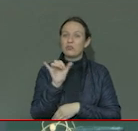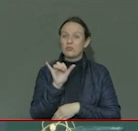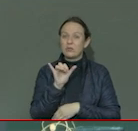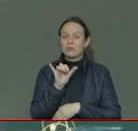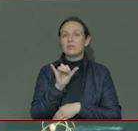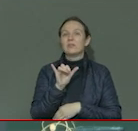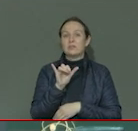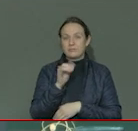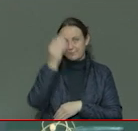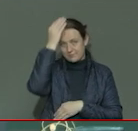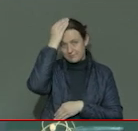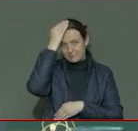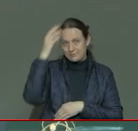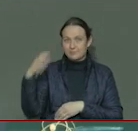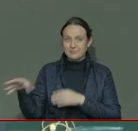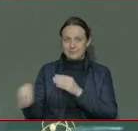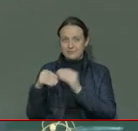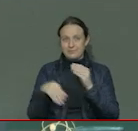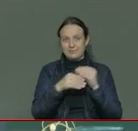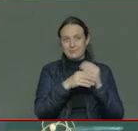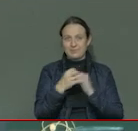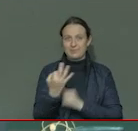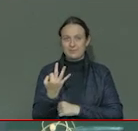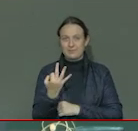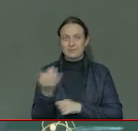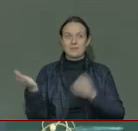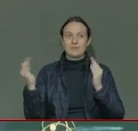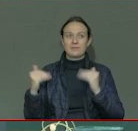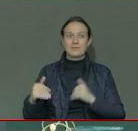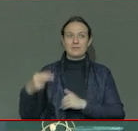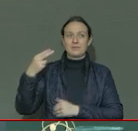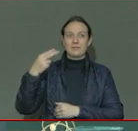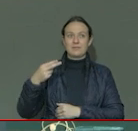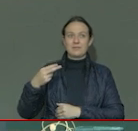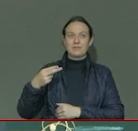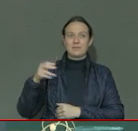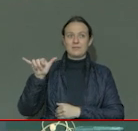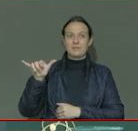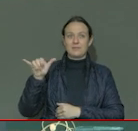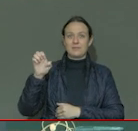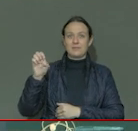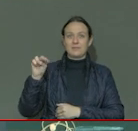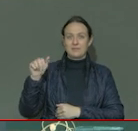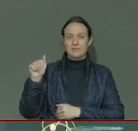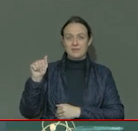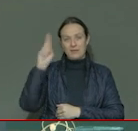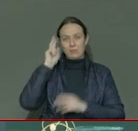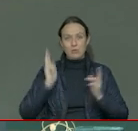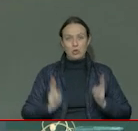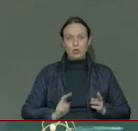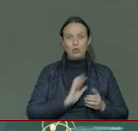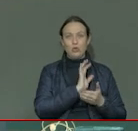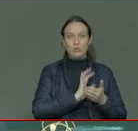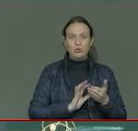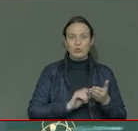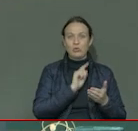Islam. He becomes Muslim as well. Now, the hyena, just to refresh your memory, in the human story, the hyena is